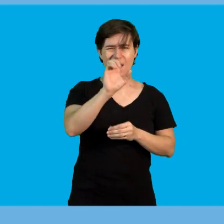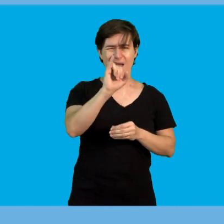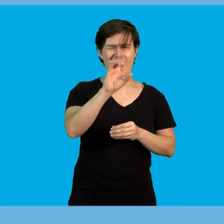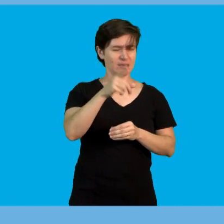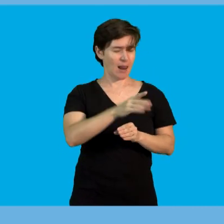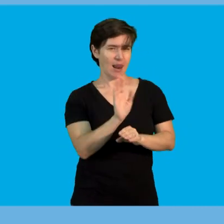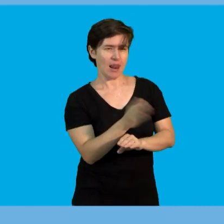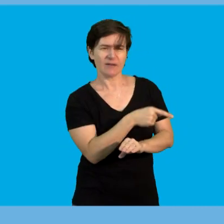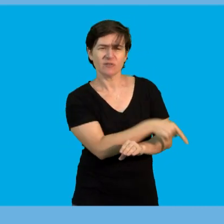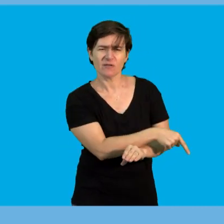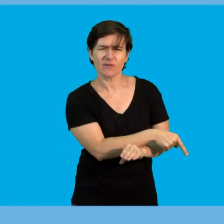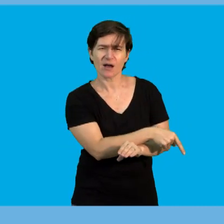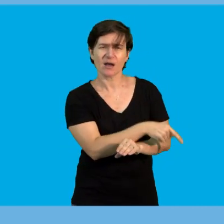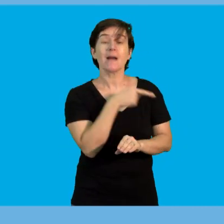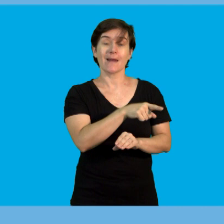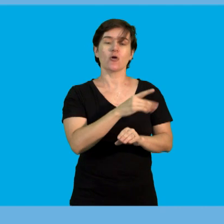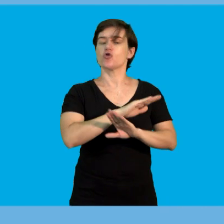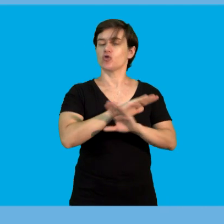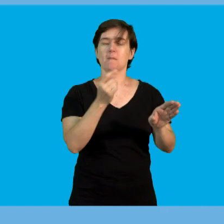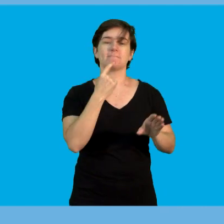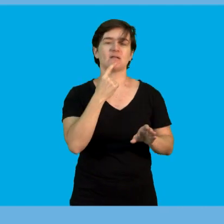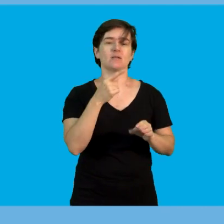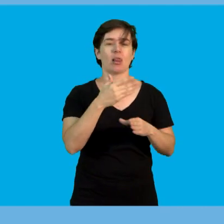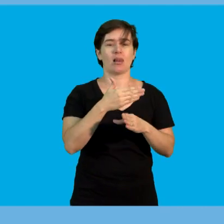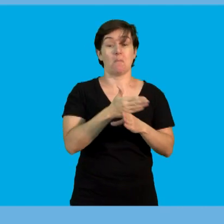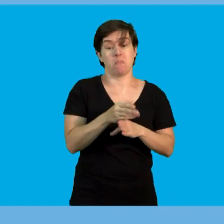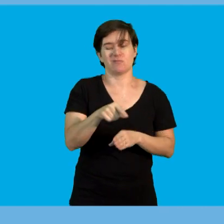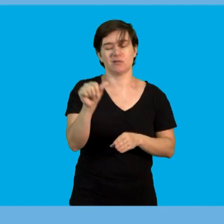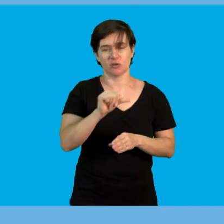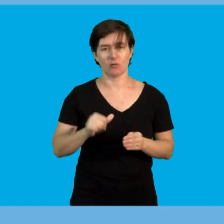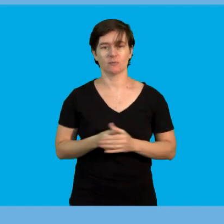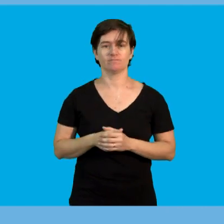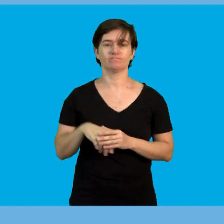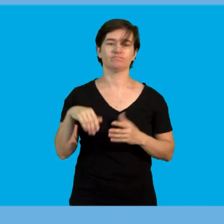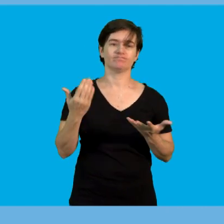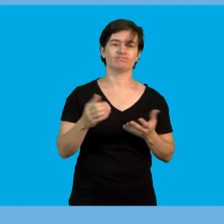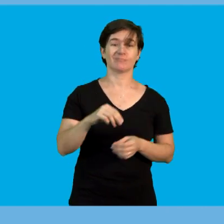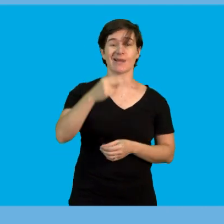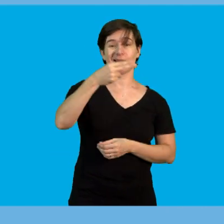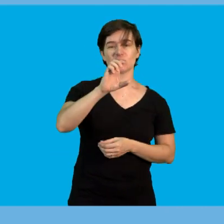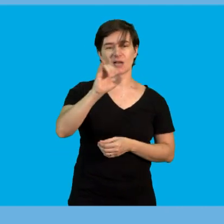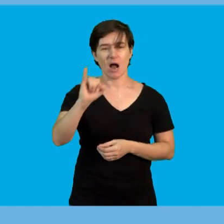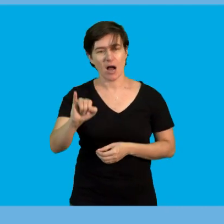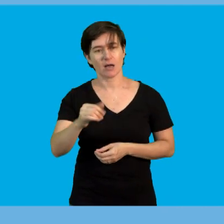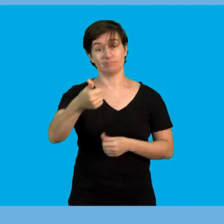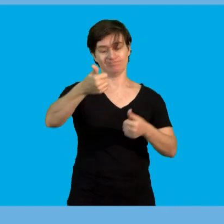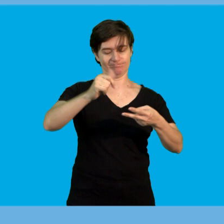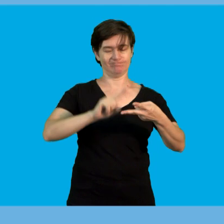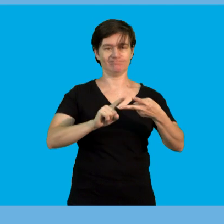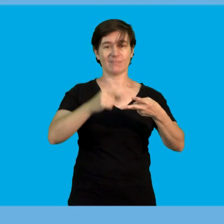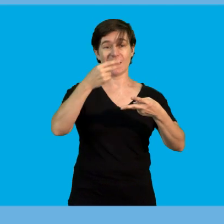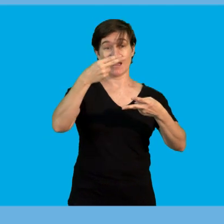the non-metal part of the salt. So in this particular examples that we have here, we have our HCl, we have